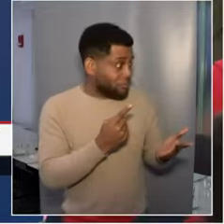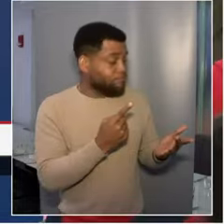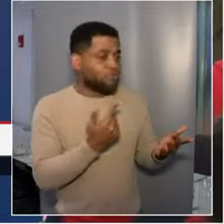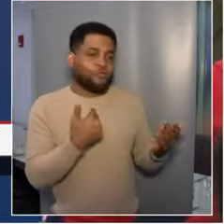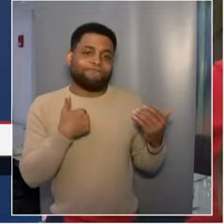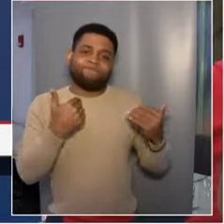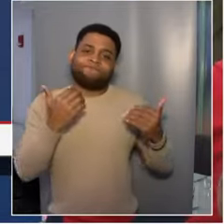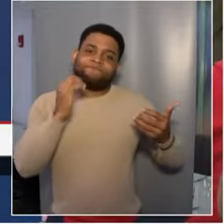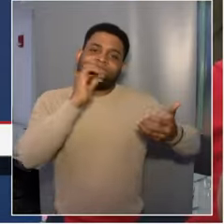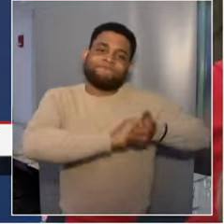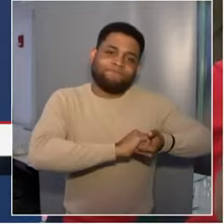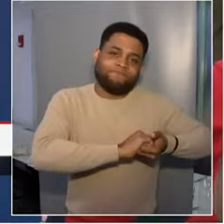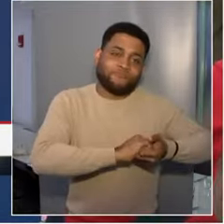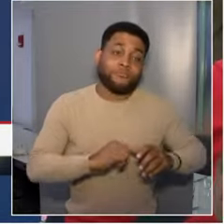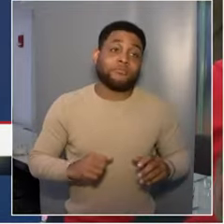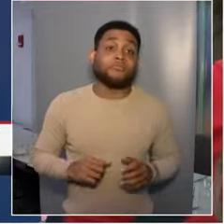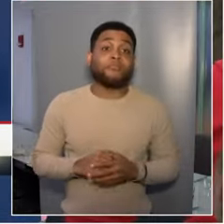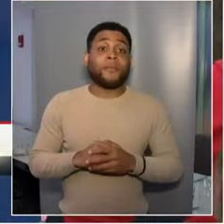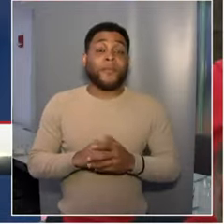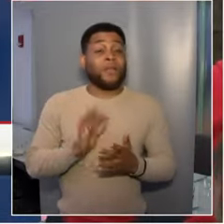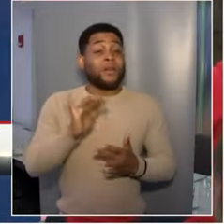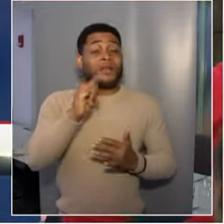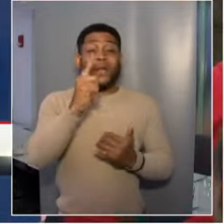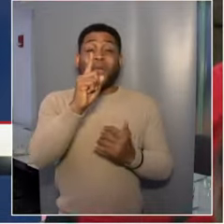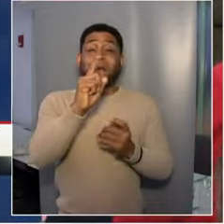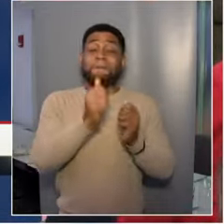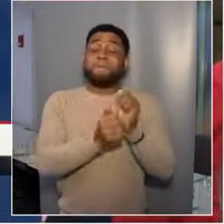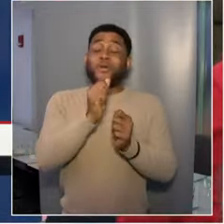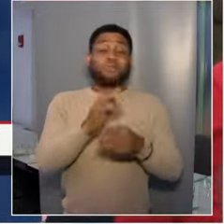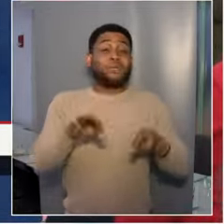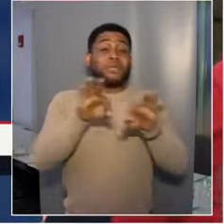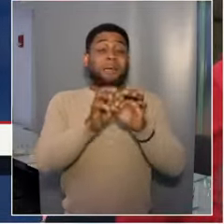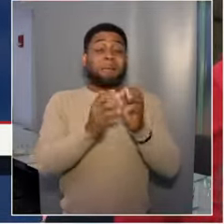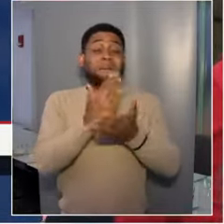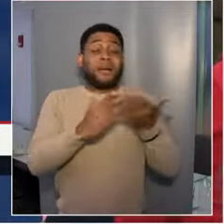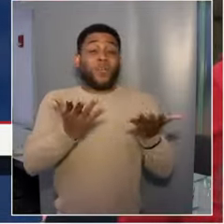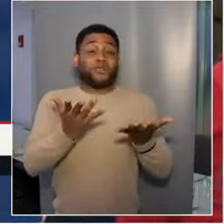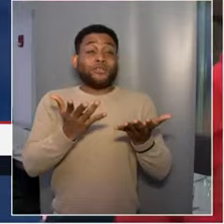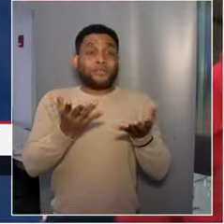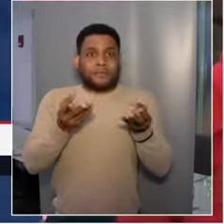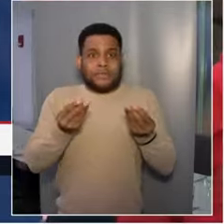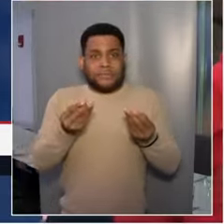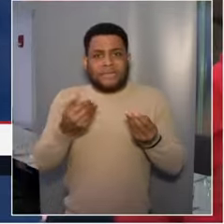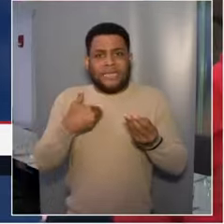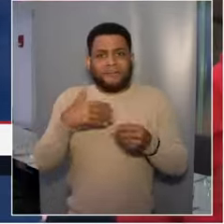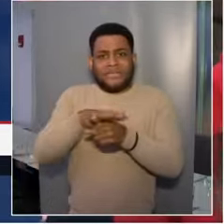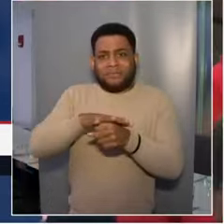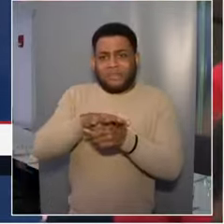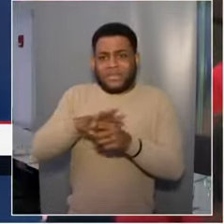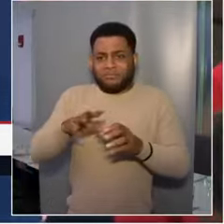you, Jose, for all your continuing help. And